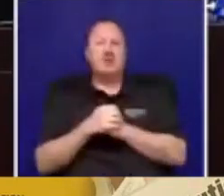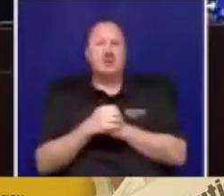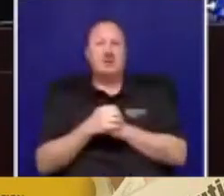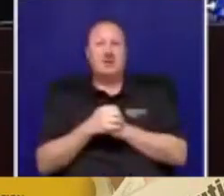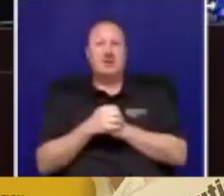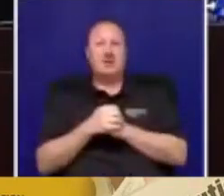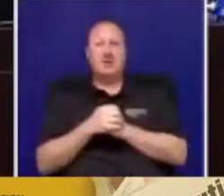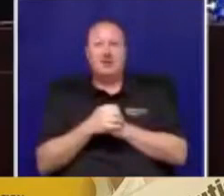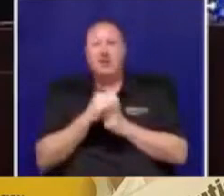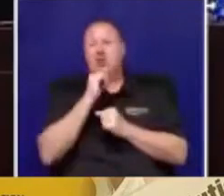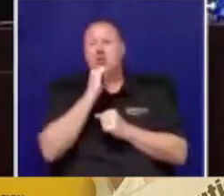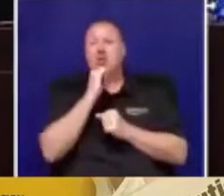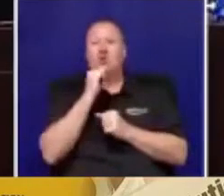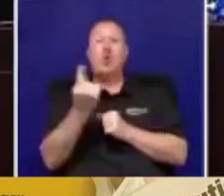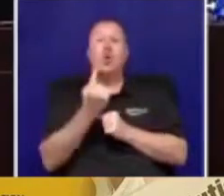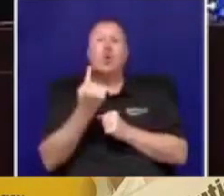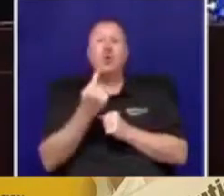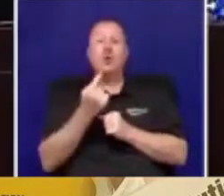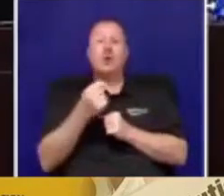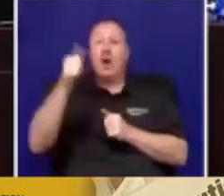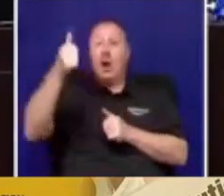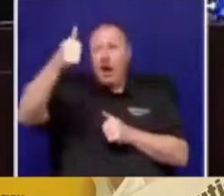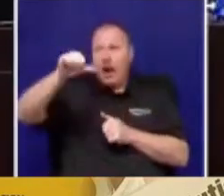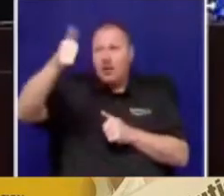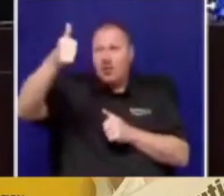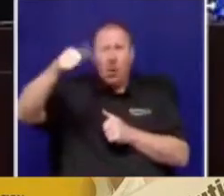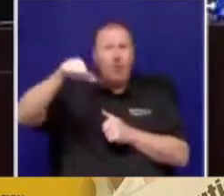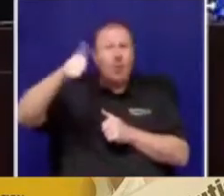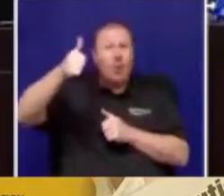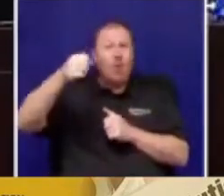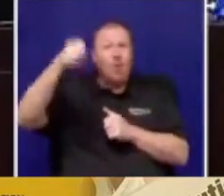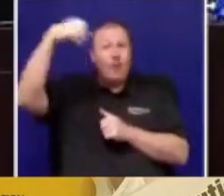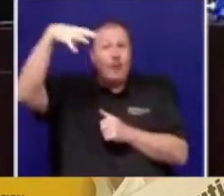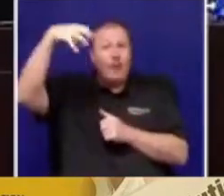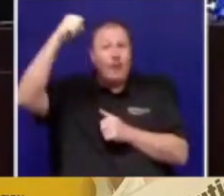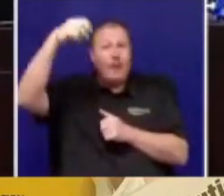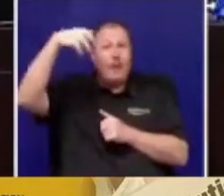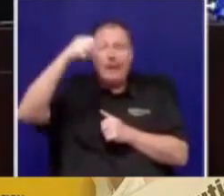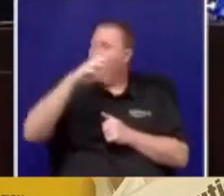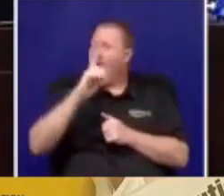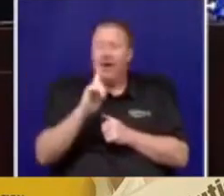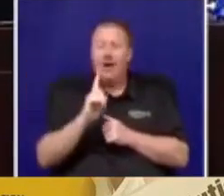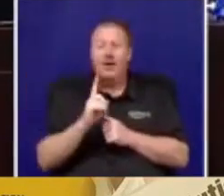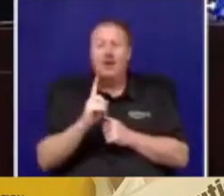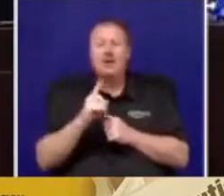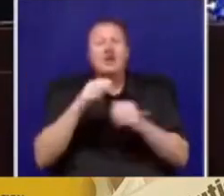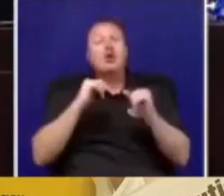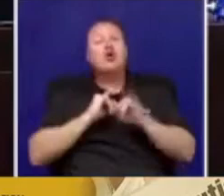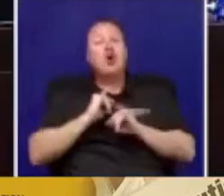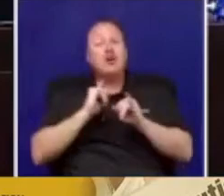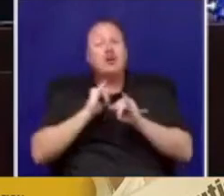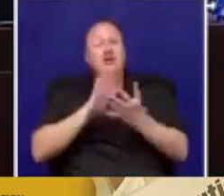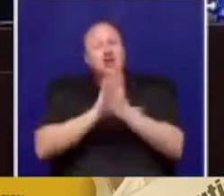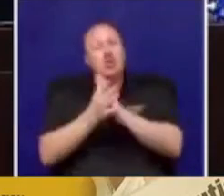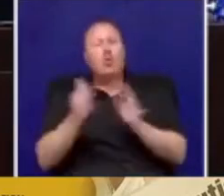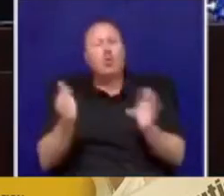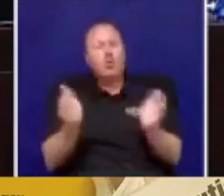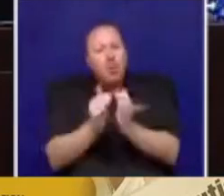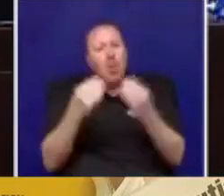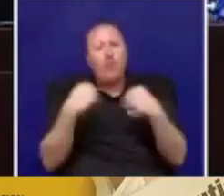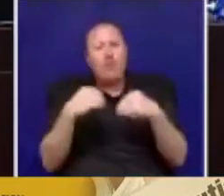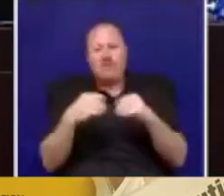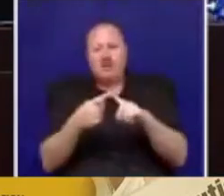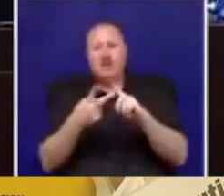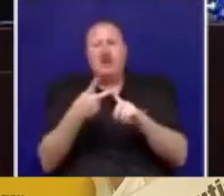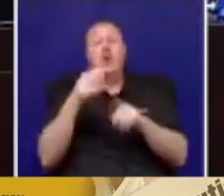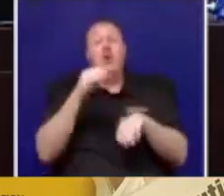not just about being able to switch the lights on and off. This is a crisis that has destroyed small businesses, that has plunged